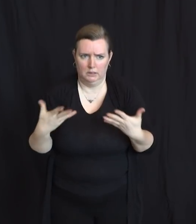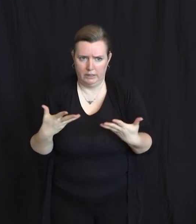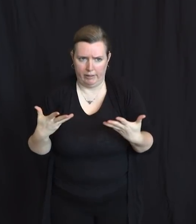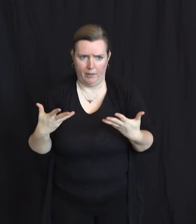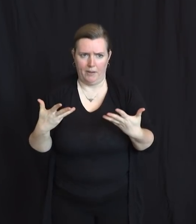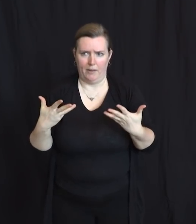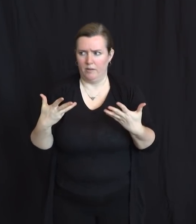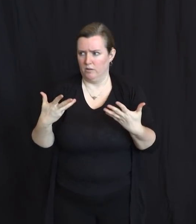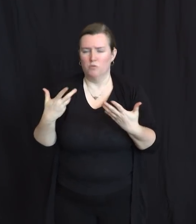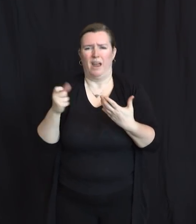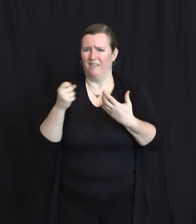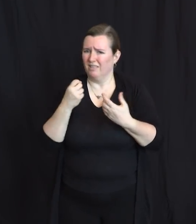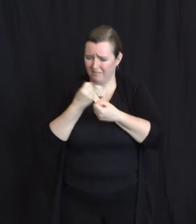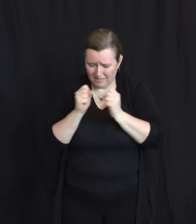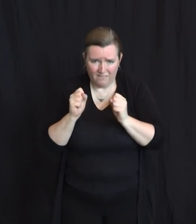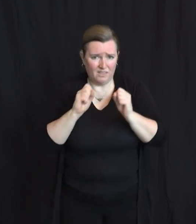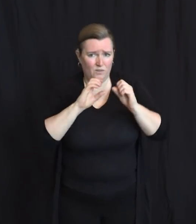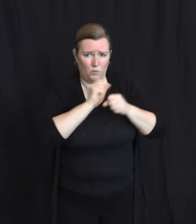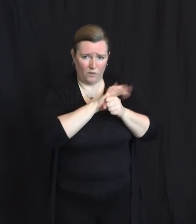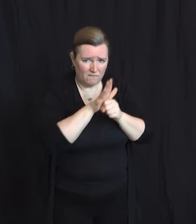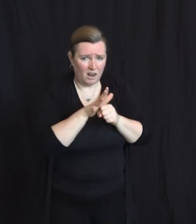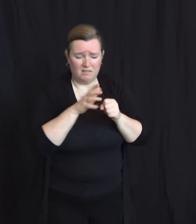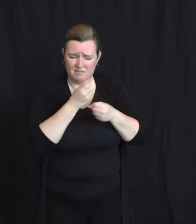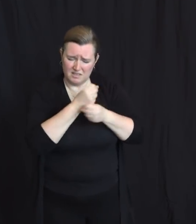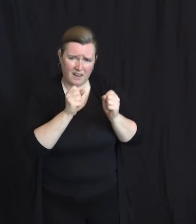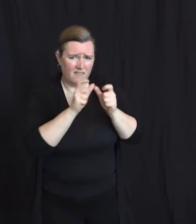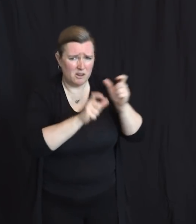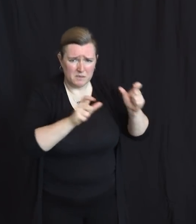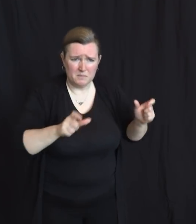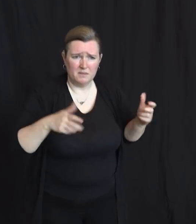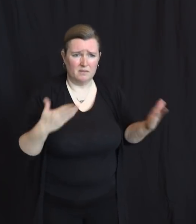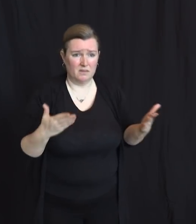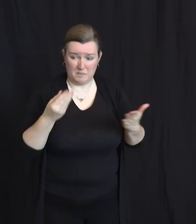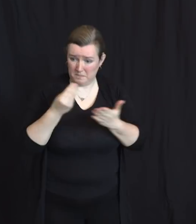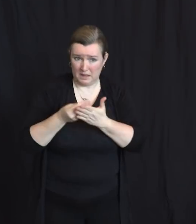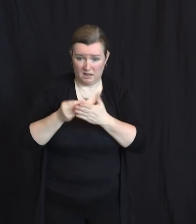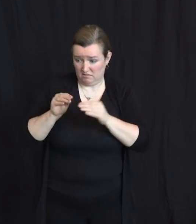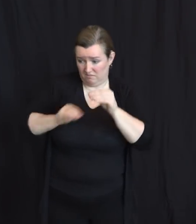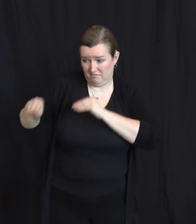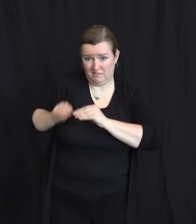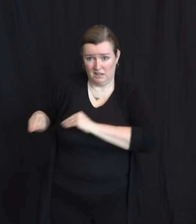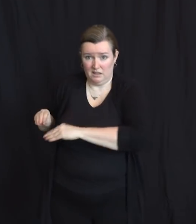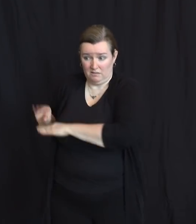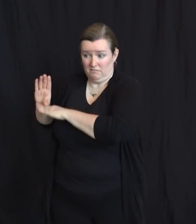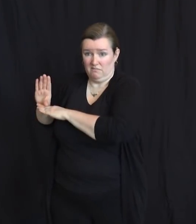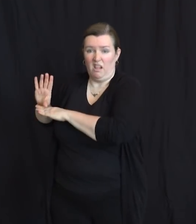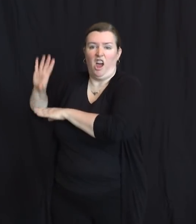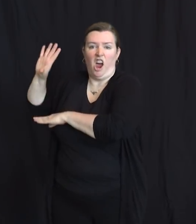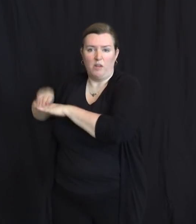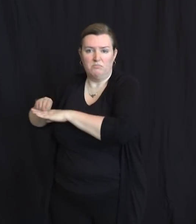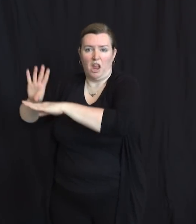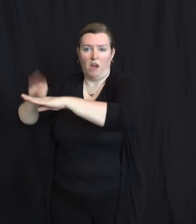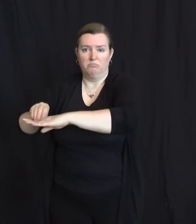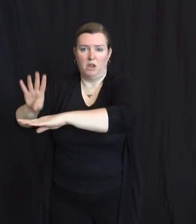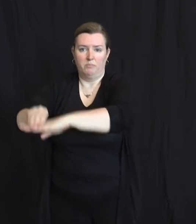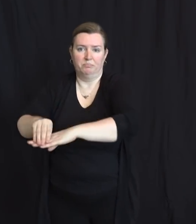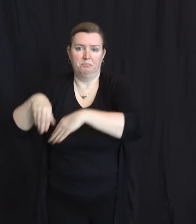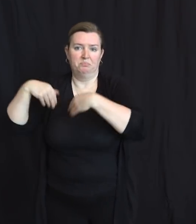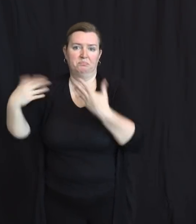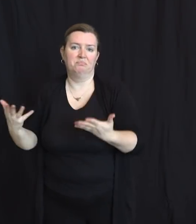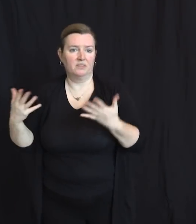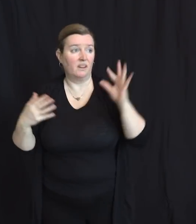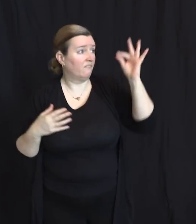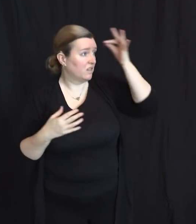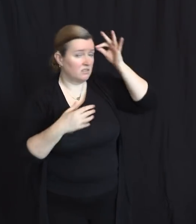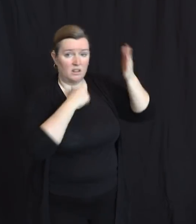its spread and to save lives, that income goes away. If the federal government doesn't do its job